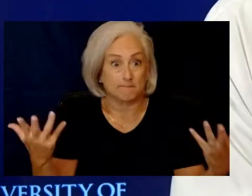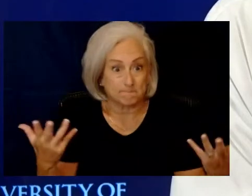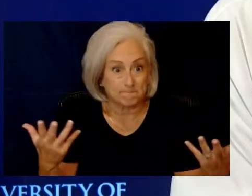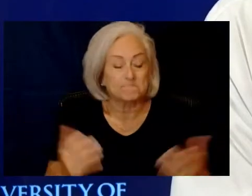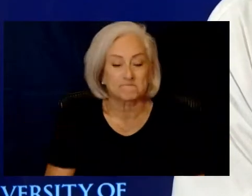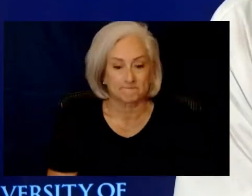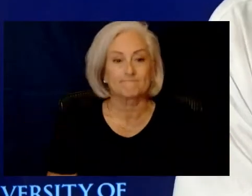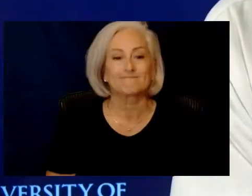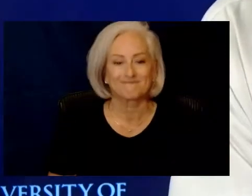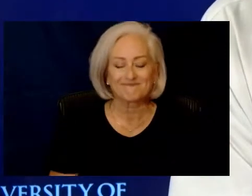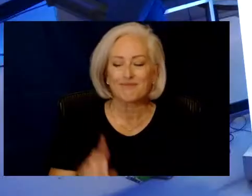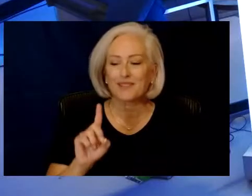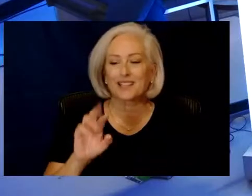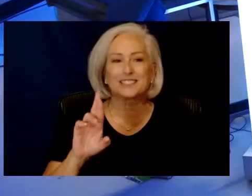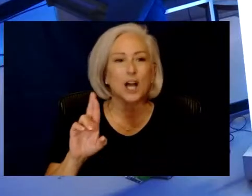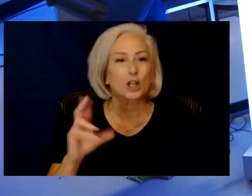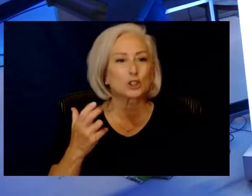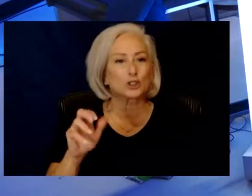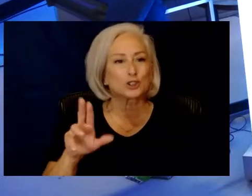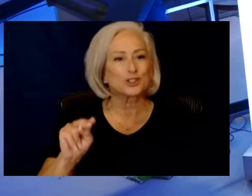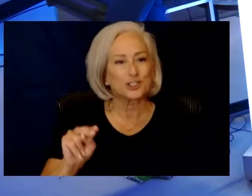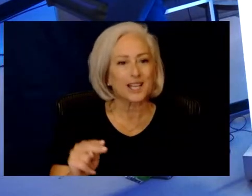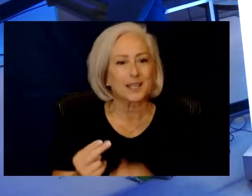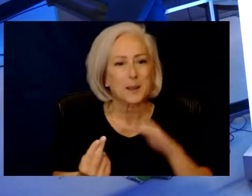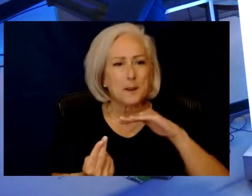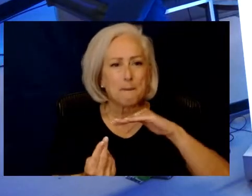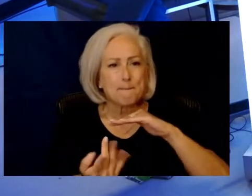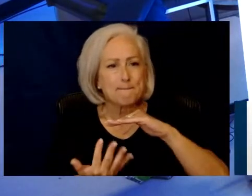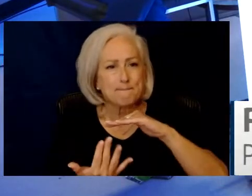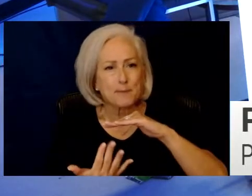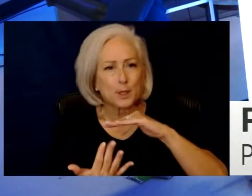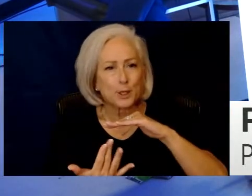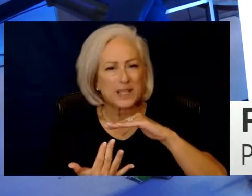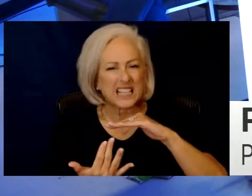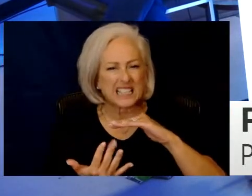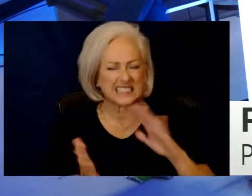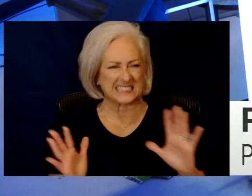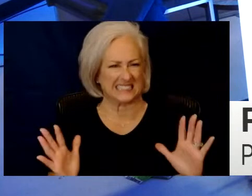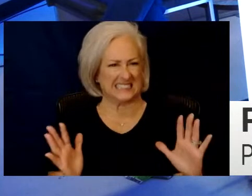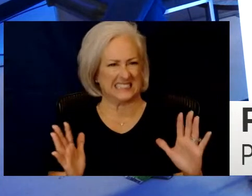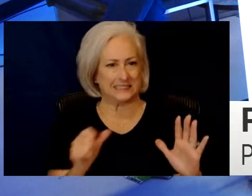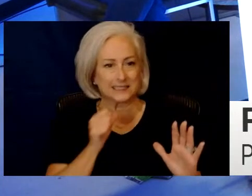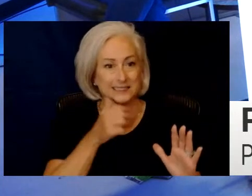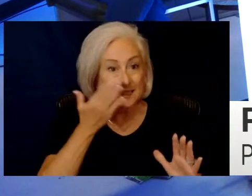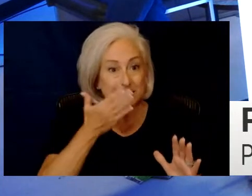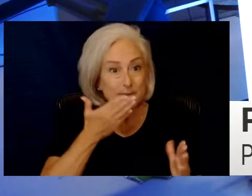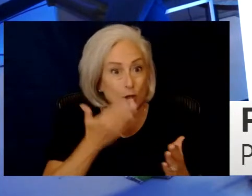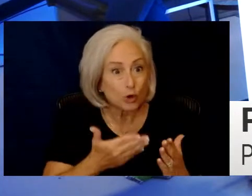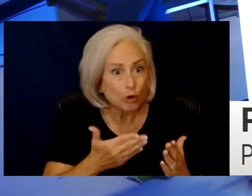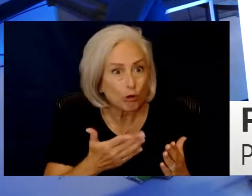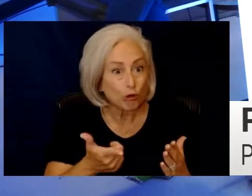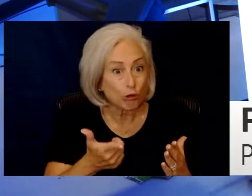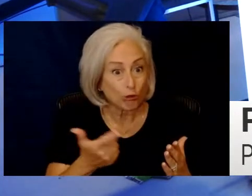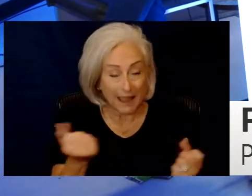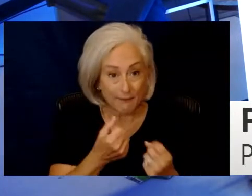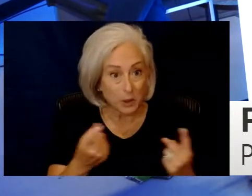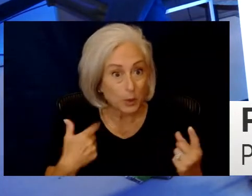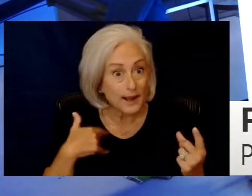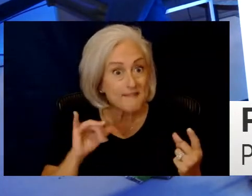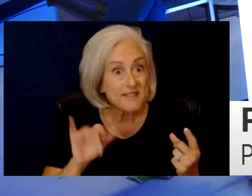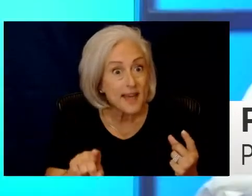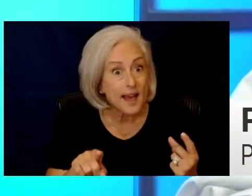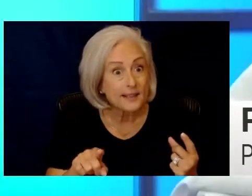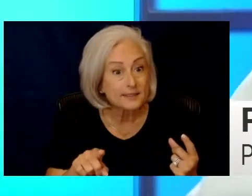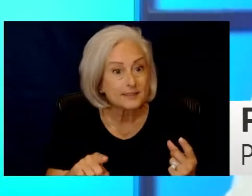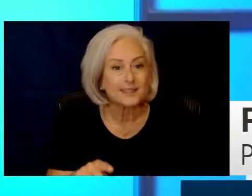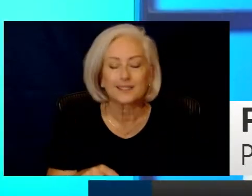Dr. Chen, burning. That doesn't feel good. So tell me, does everybody have that? No, so first of all, that's